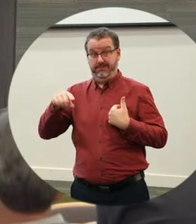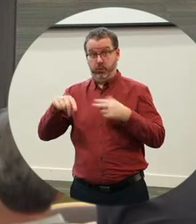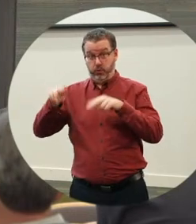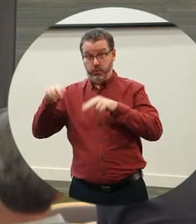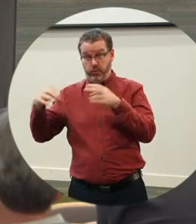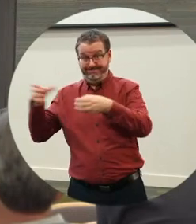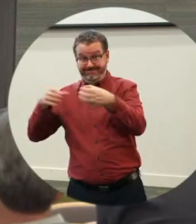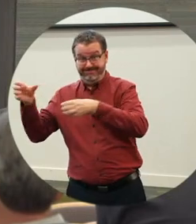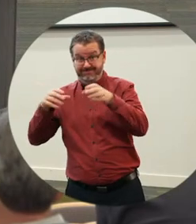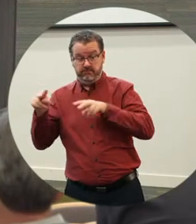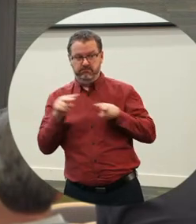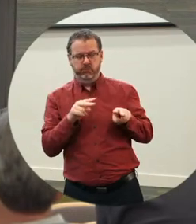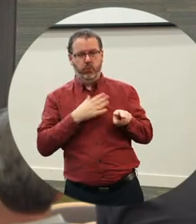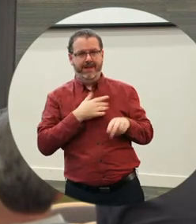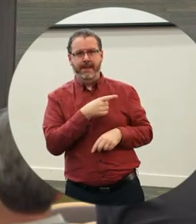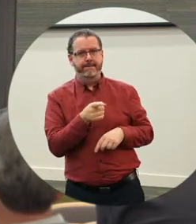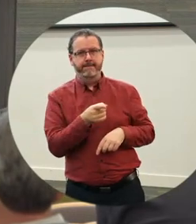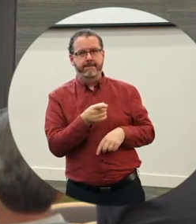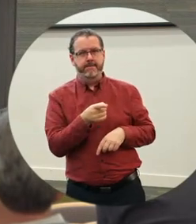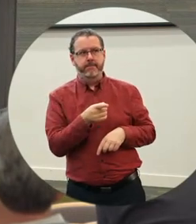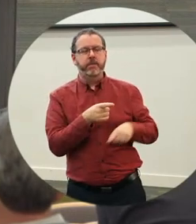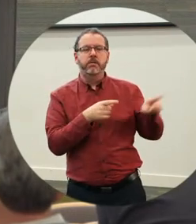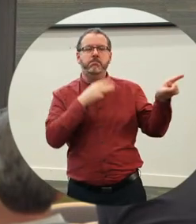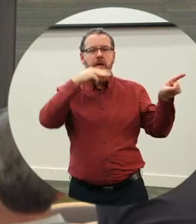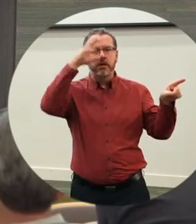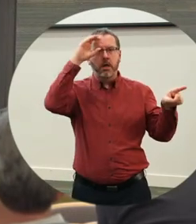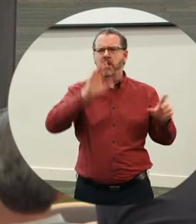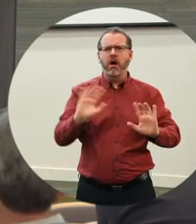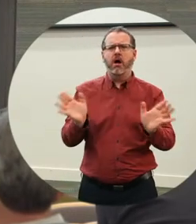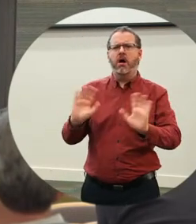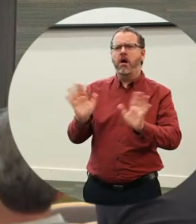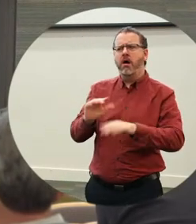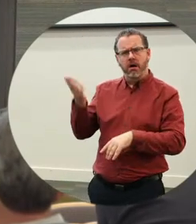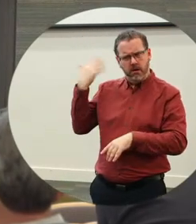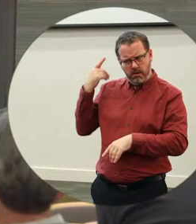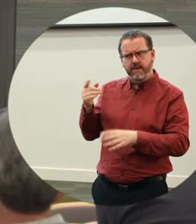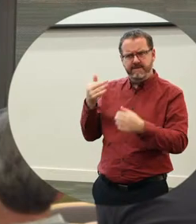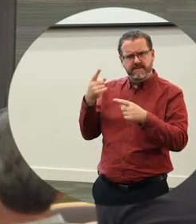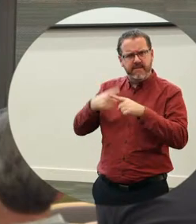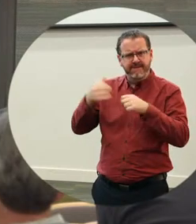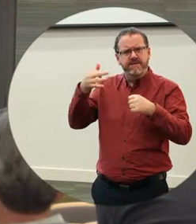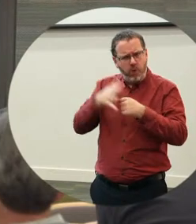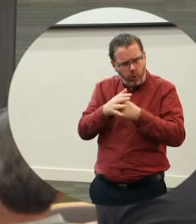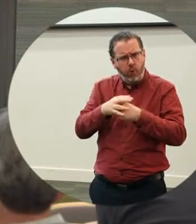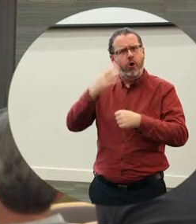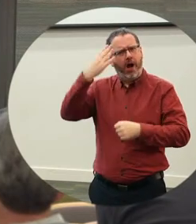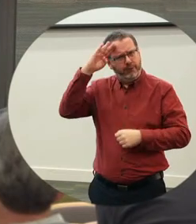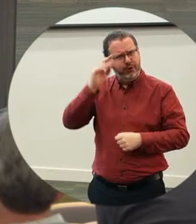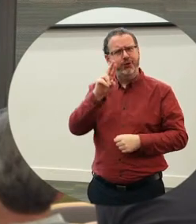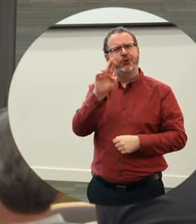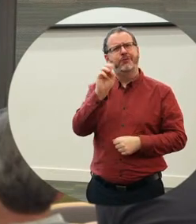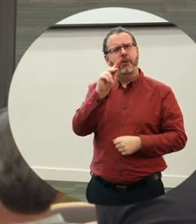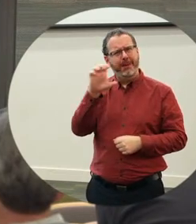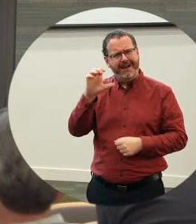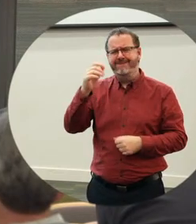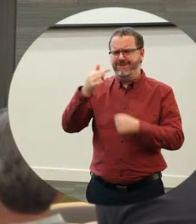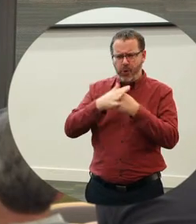Collins' assertion that these men were actually on the side of the Republic, on the side of the revolution.